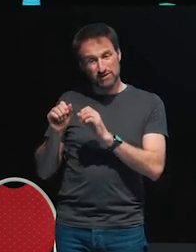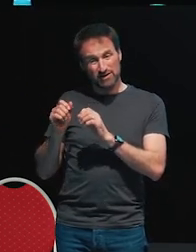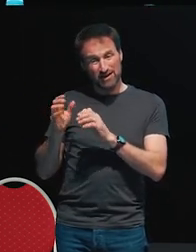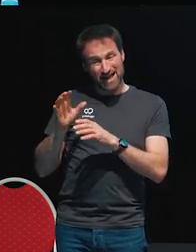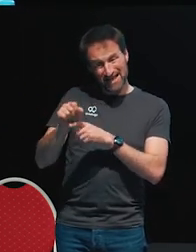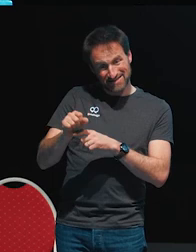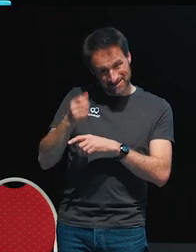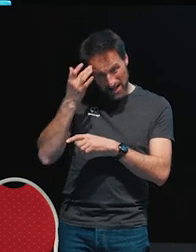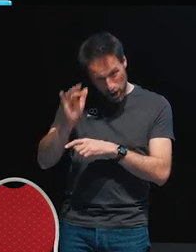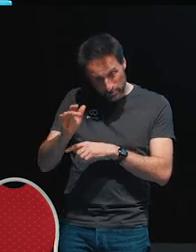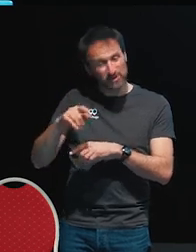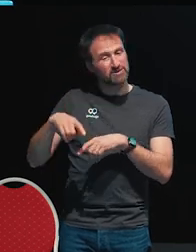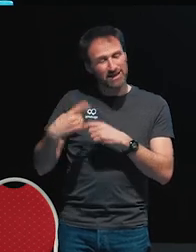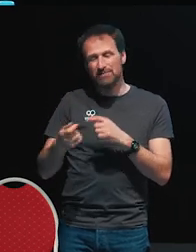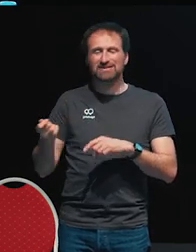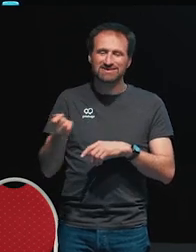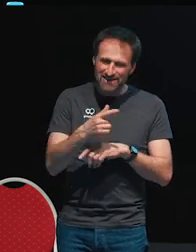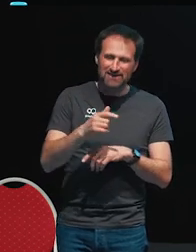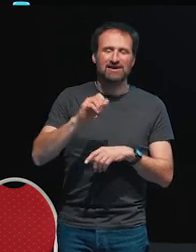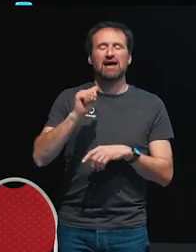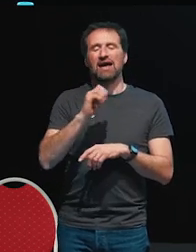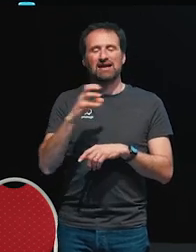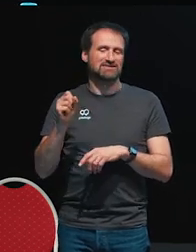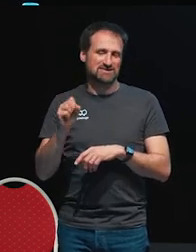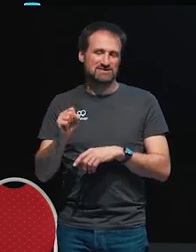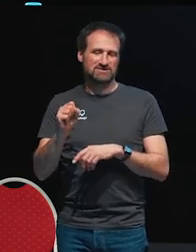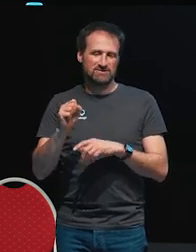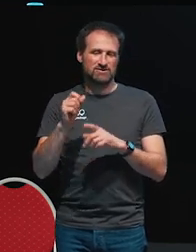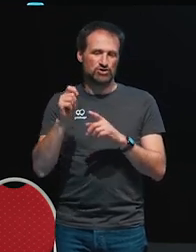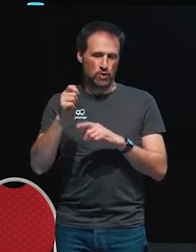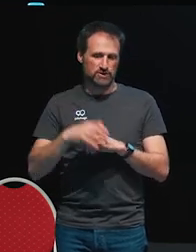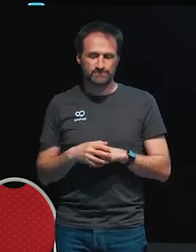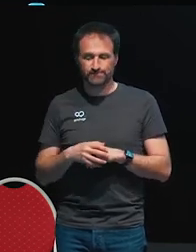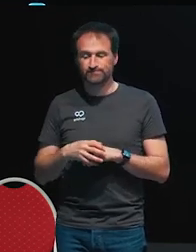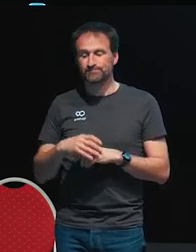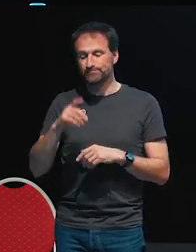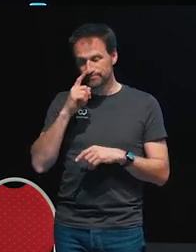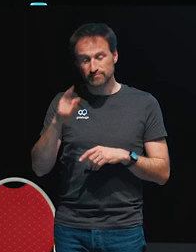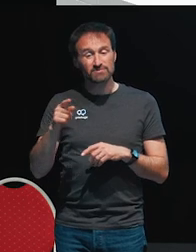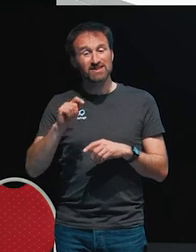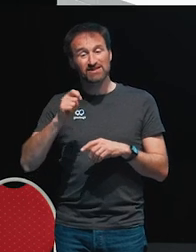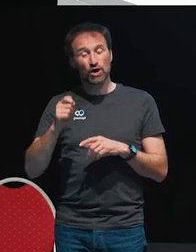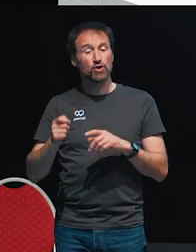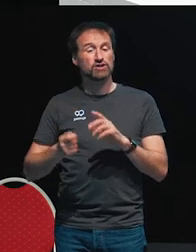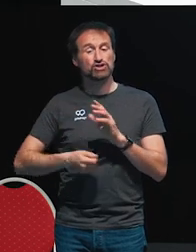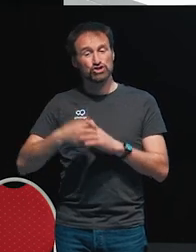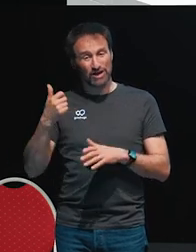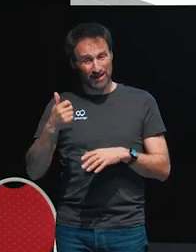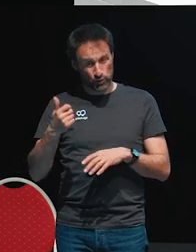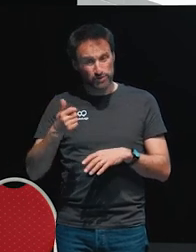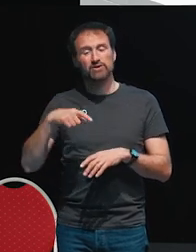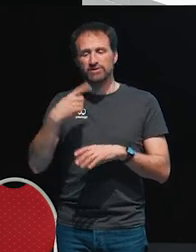So it's kind of the same, but instead of a cookie, we use an access token. And when that token checks out, you get your data back.